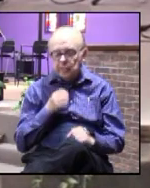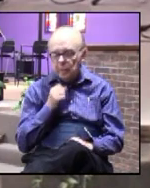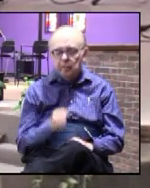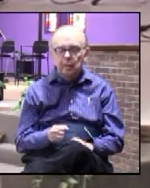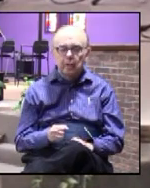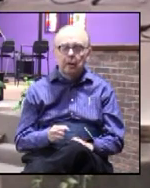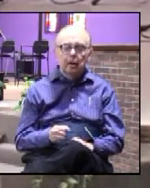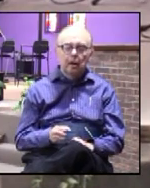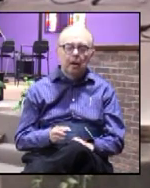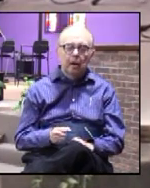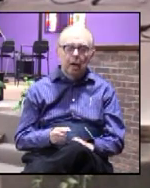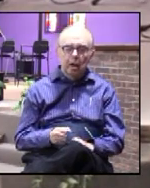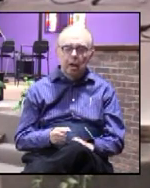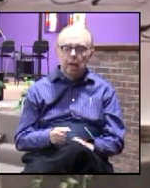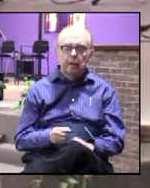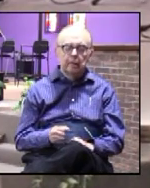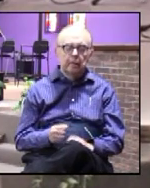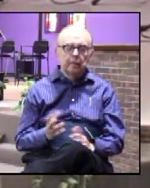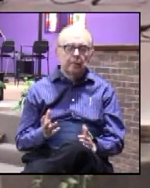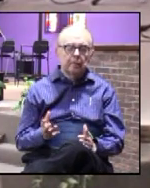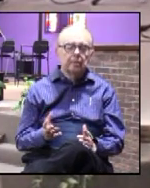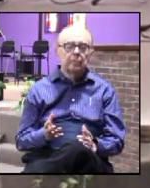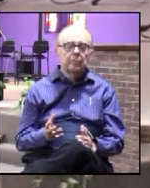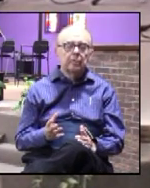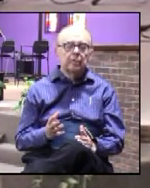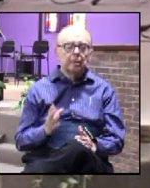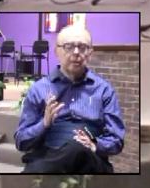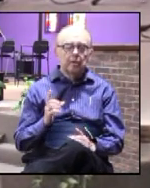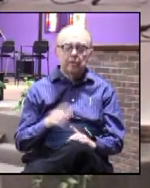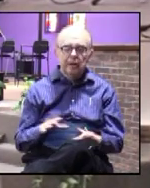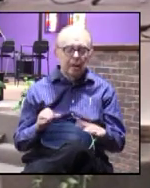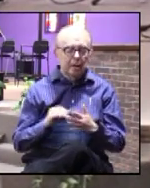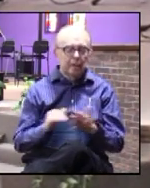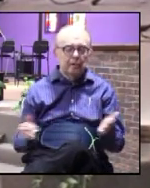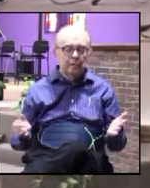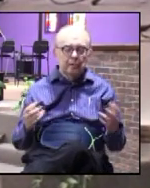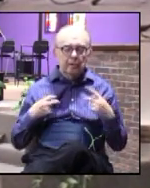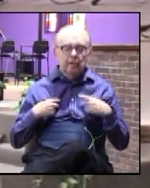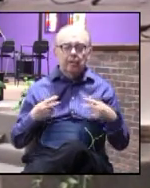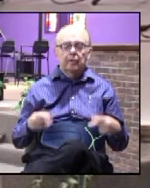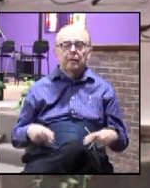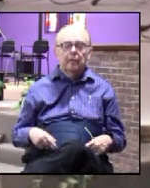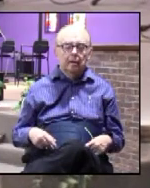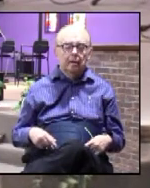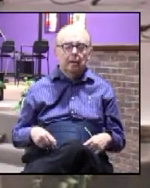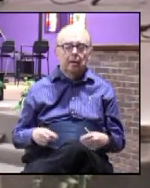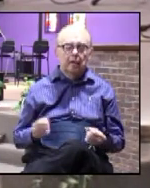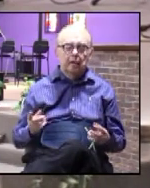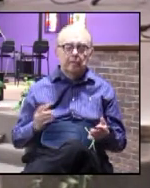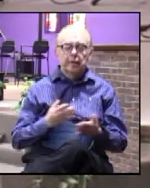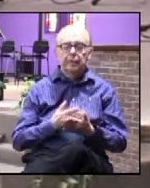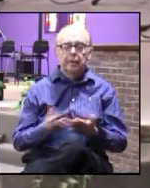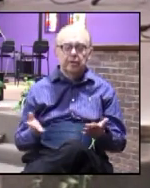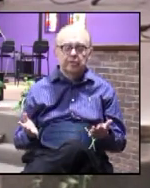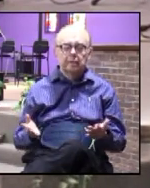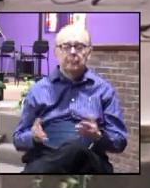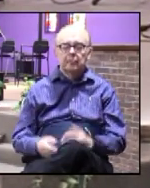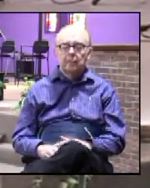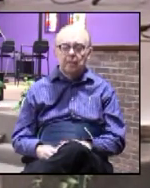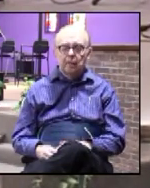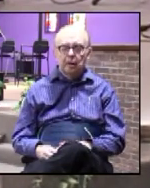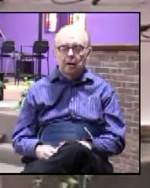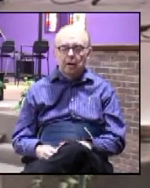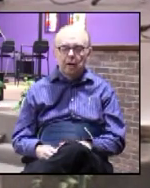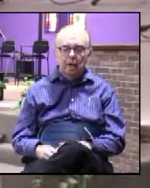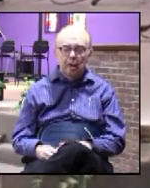She can't get down and play with these kids. She has physically a lot of things